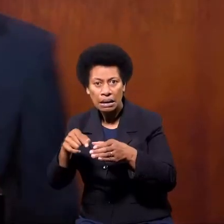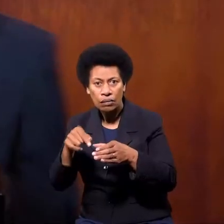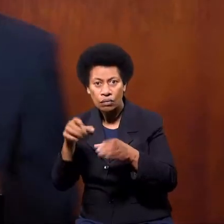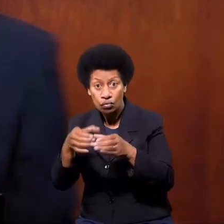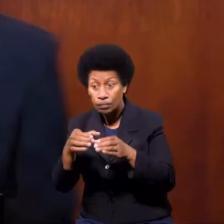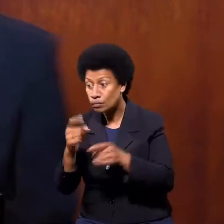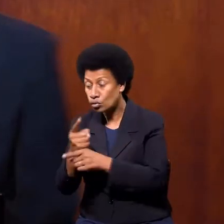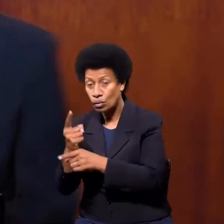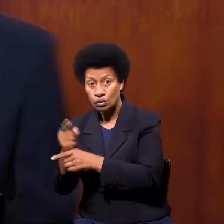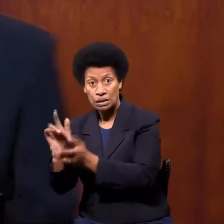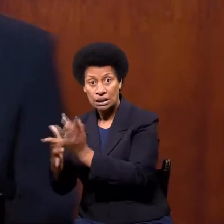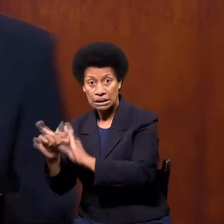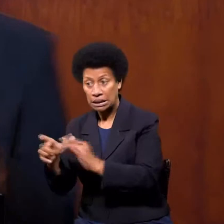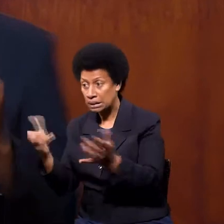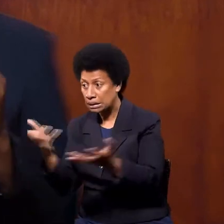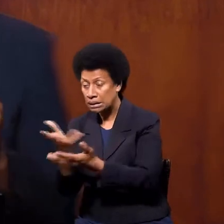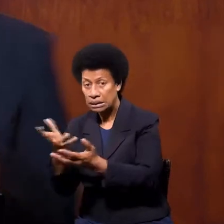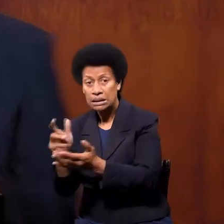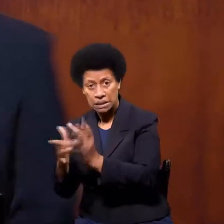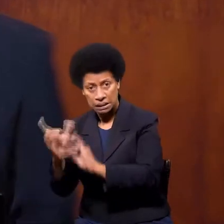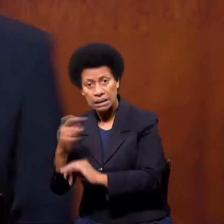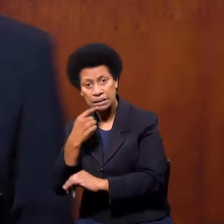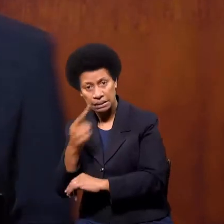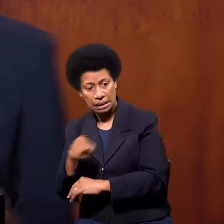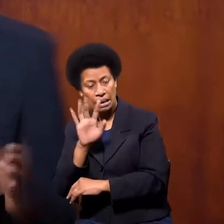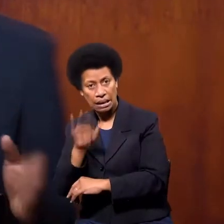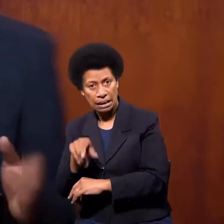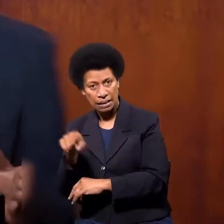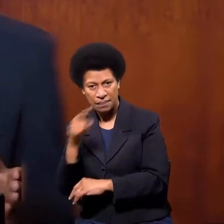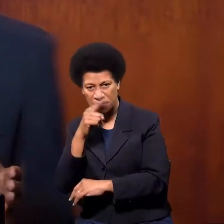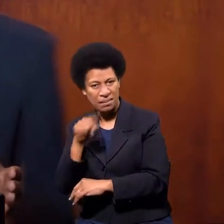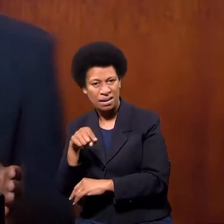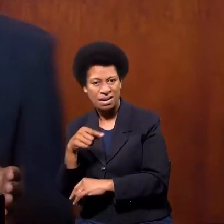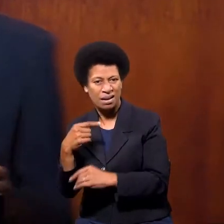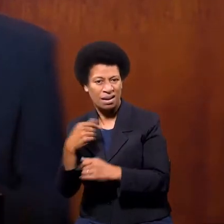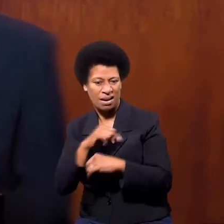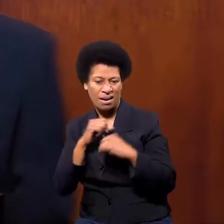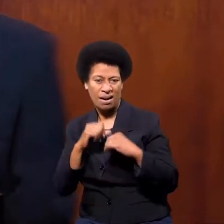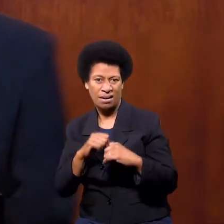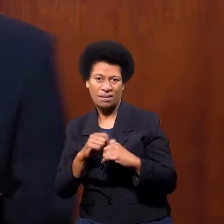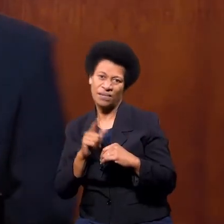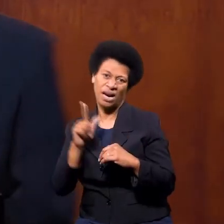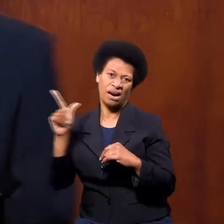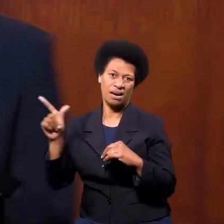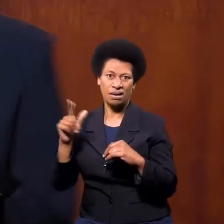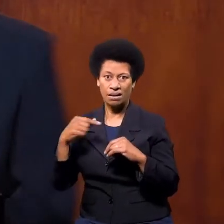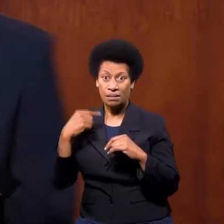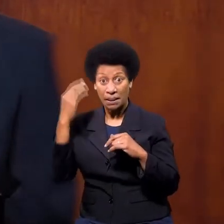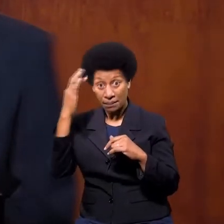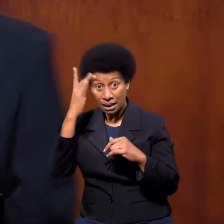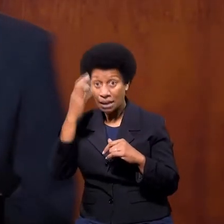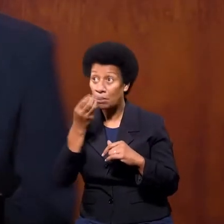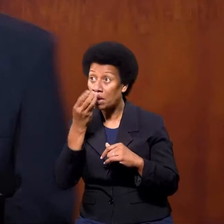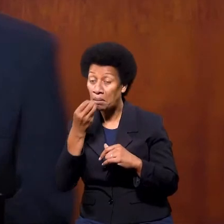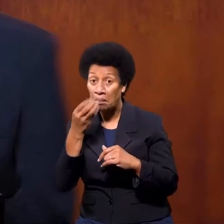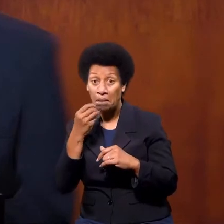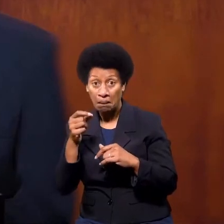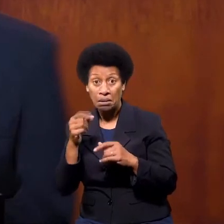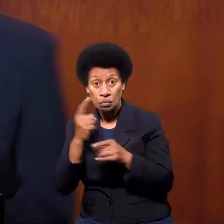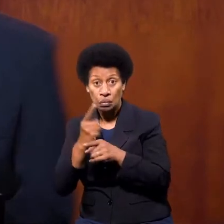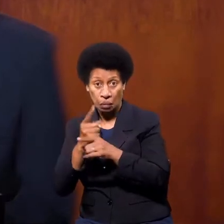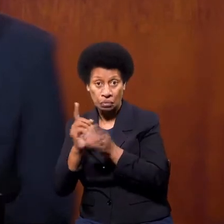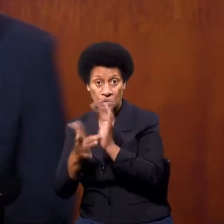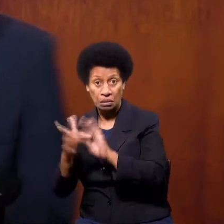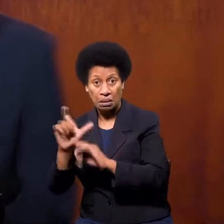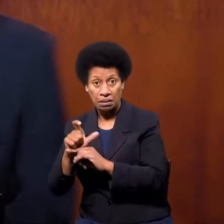that I believe viewers, you can look at this in Luke chapter 18, verse 10 to 14. There is a parable being shared there by Jesus about